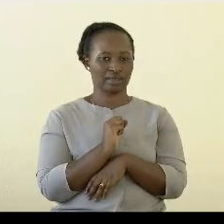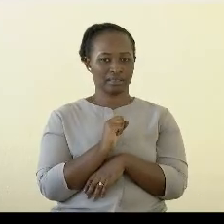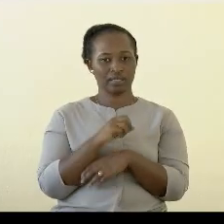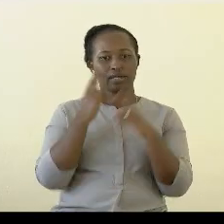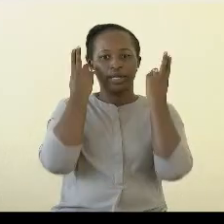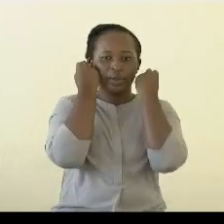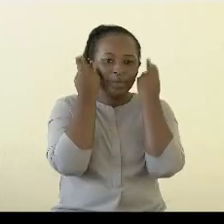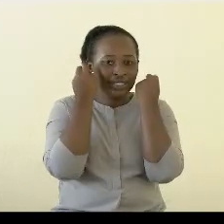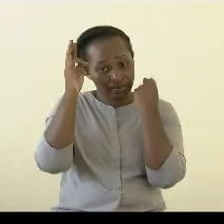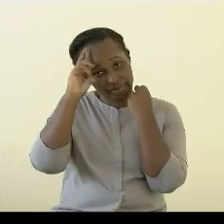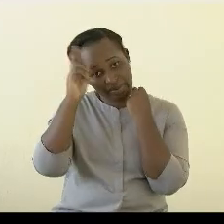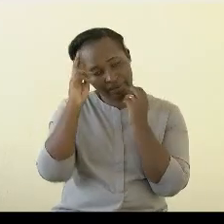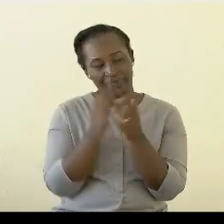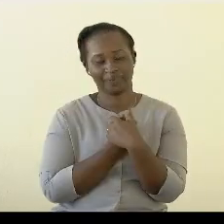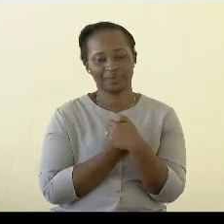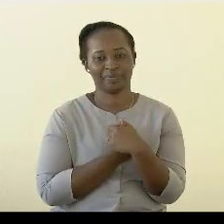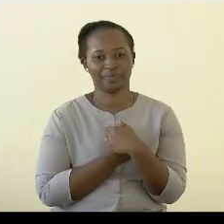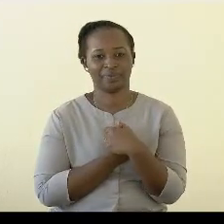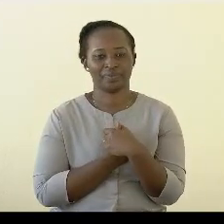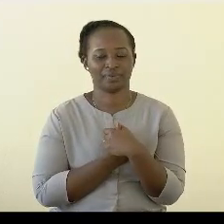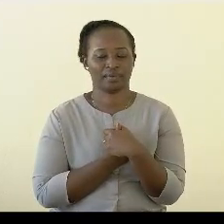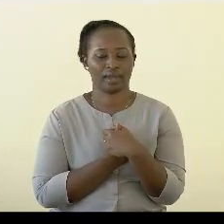rabbits, you remember,